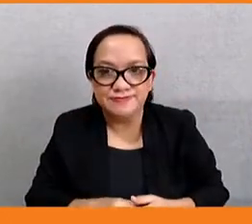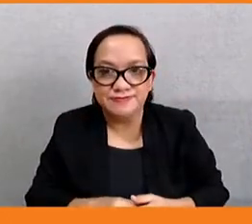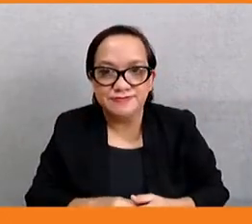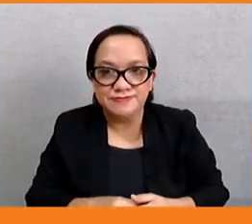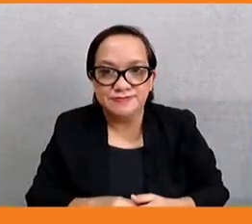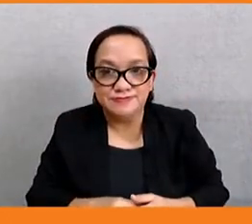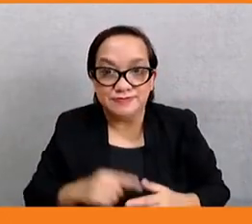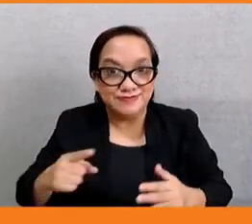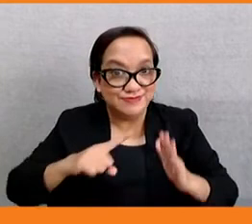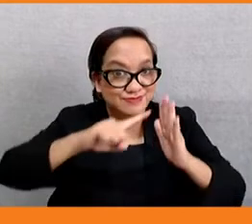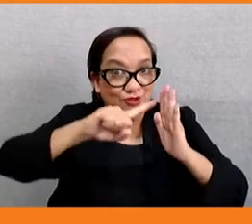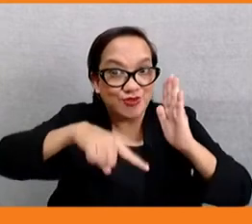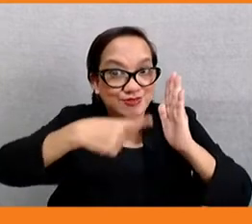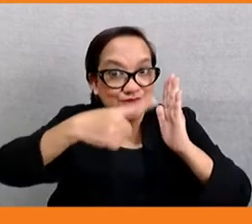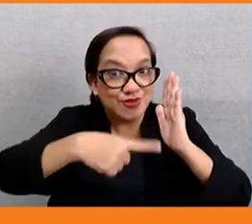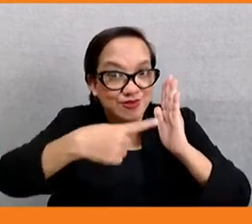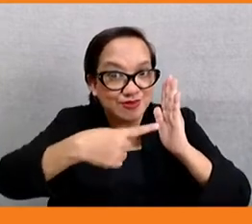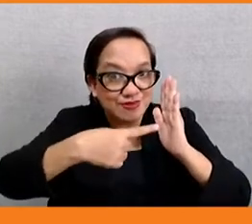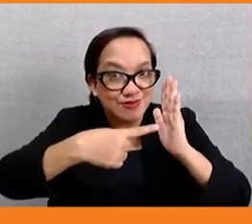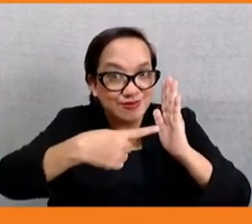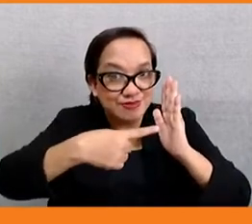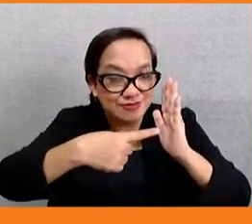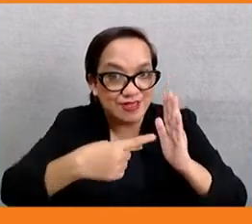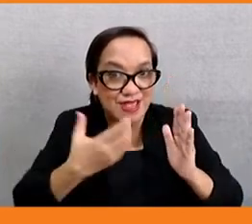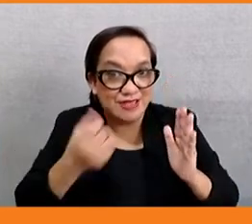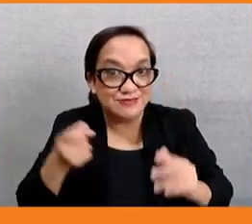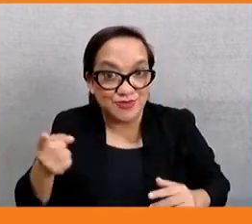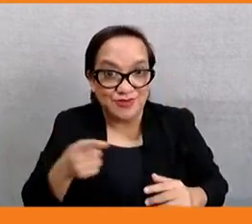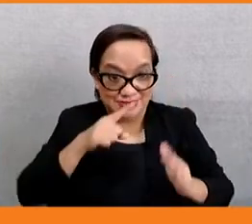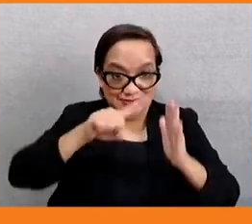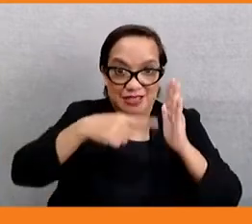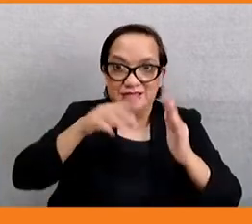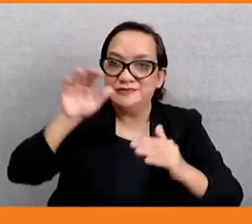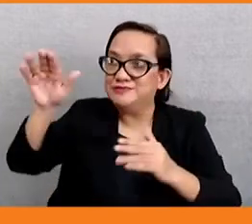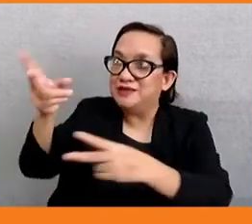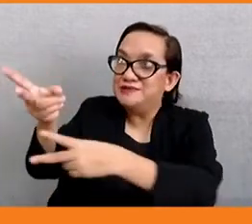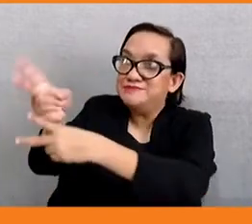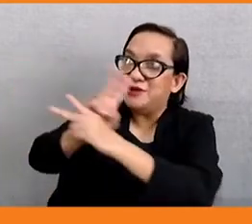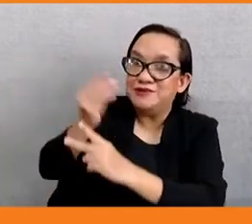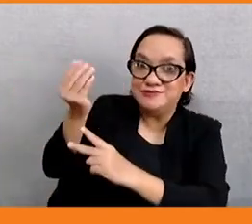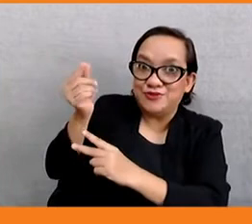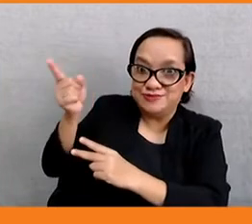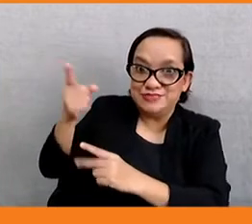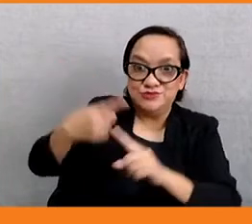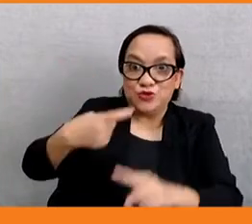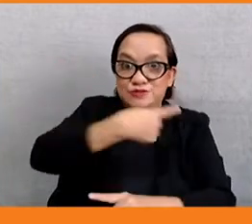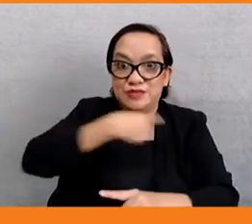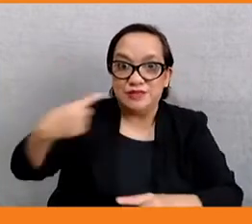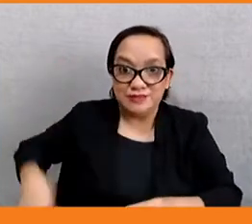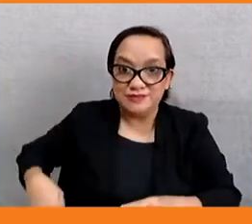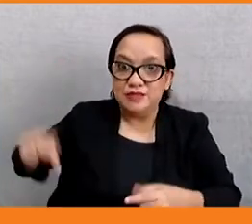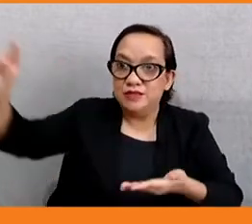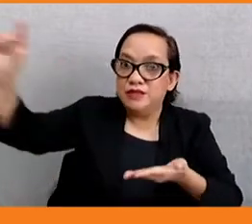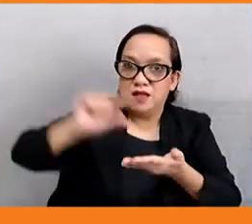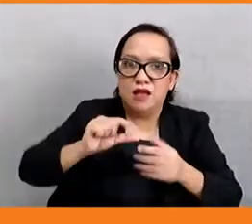and China since 2005 until we lose our debt sustainability by September 2020. There are